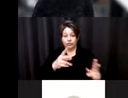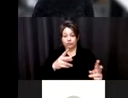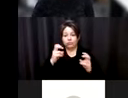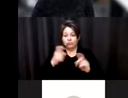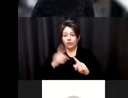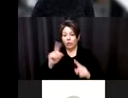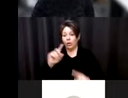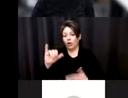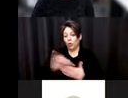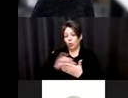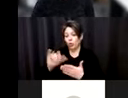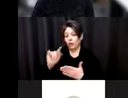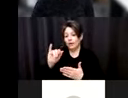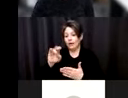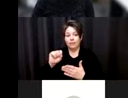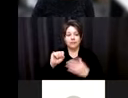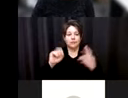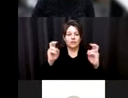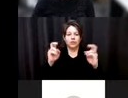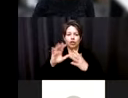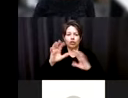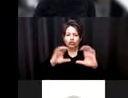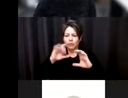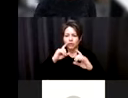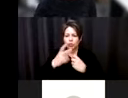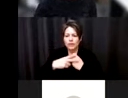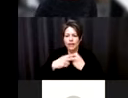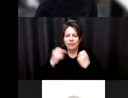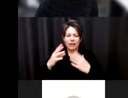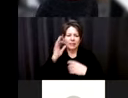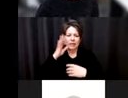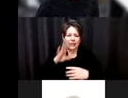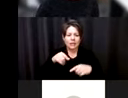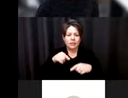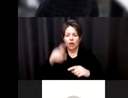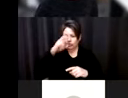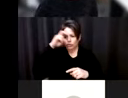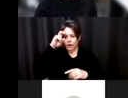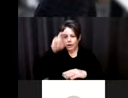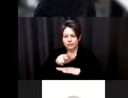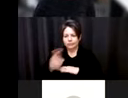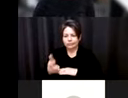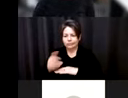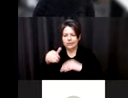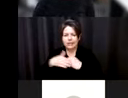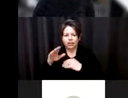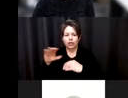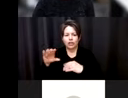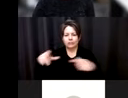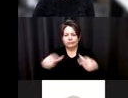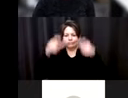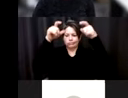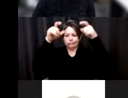Times. Scramble to save millions of bees as truck tips over near Seattle, April 17th,